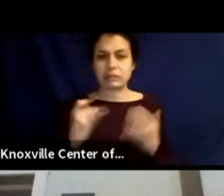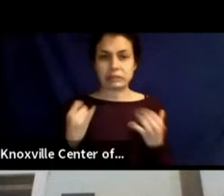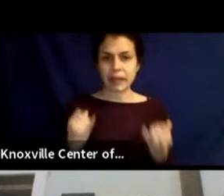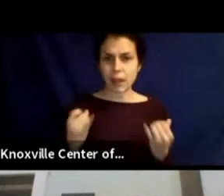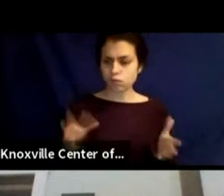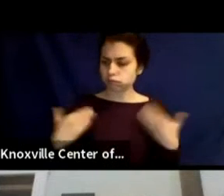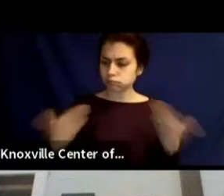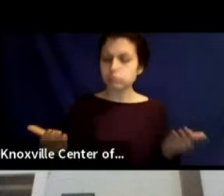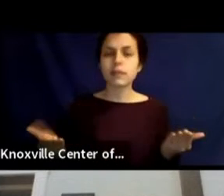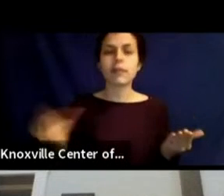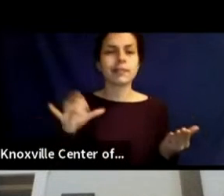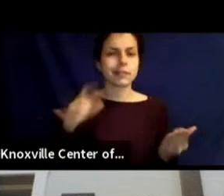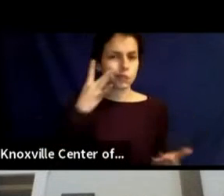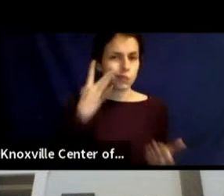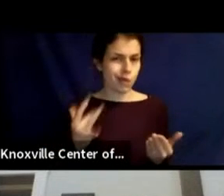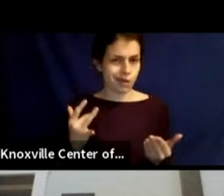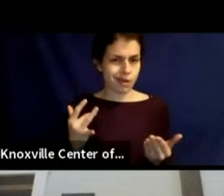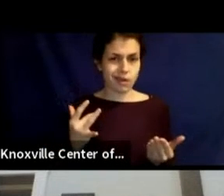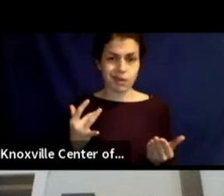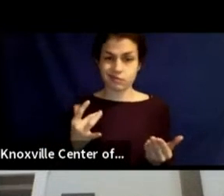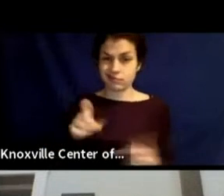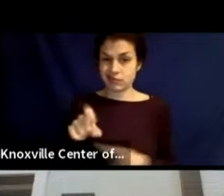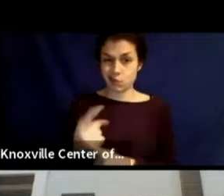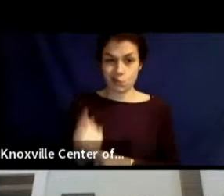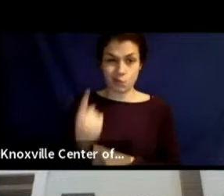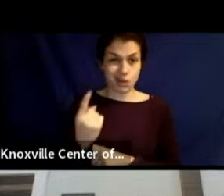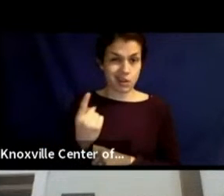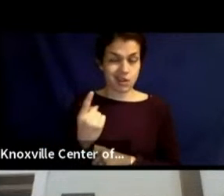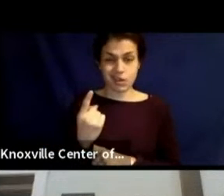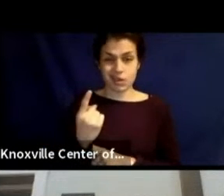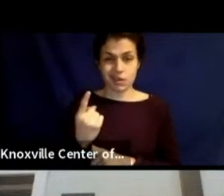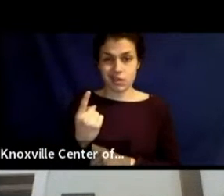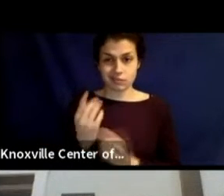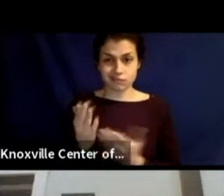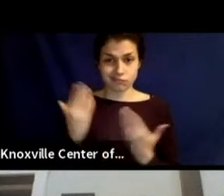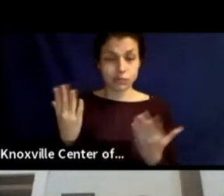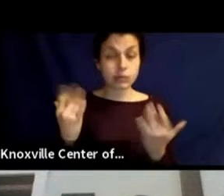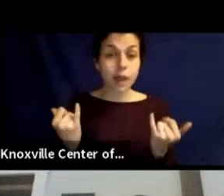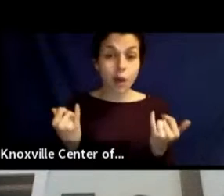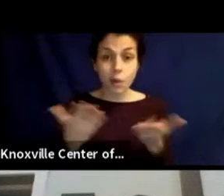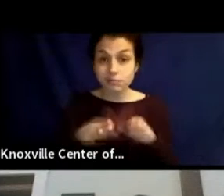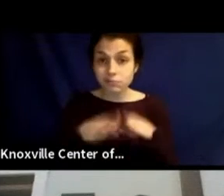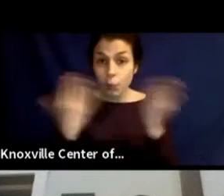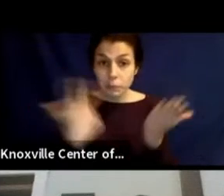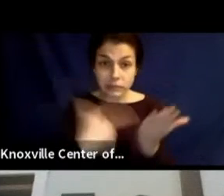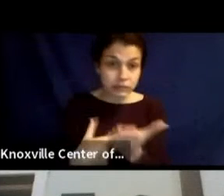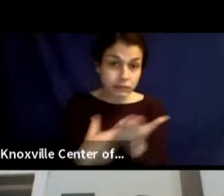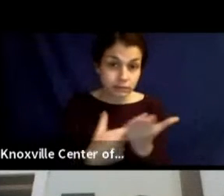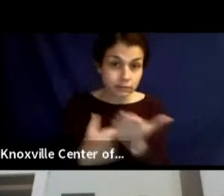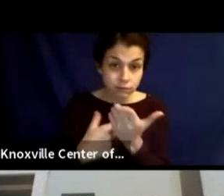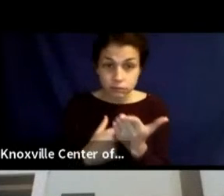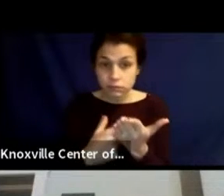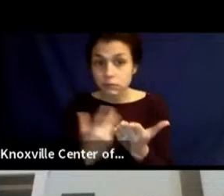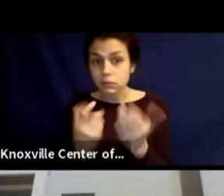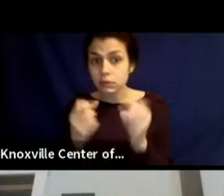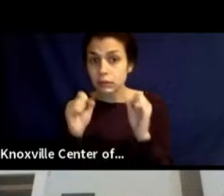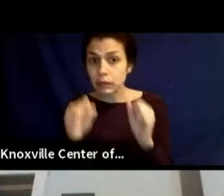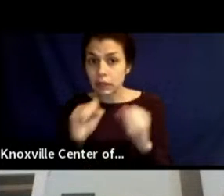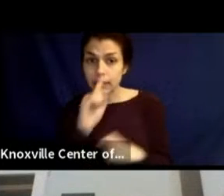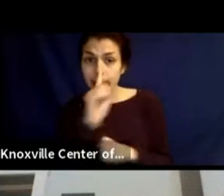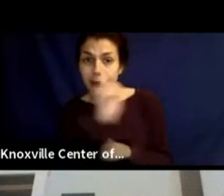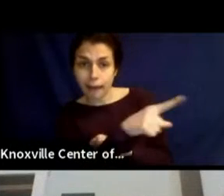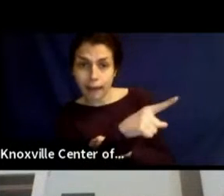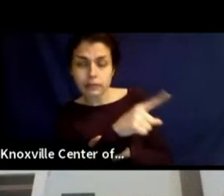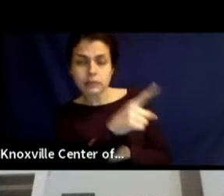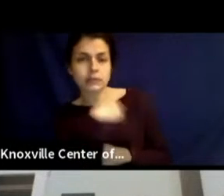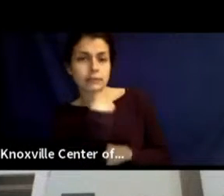these. We really only needed one, and I would like to open it up and see what people think we could tell or ask the governor to assist